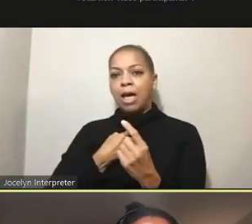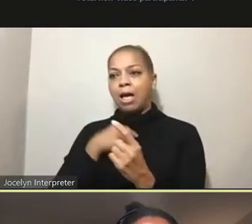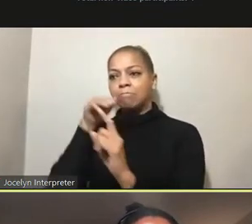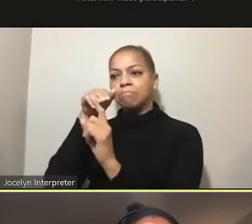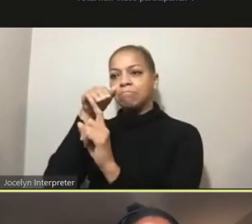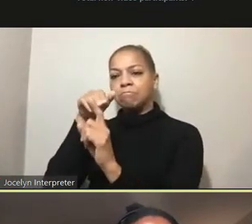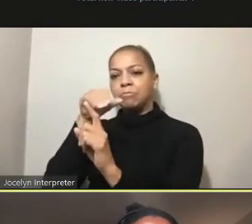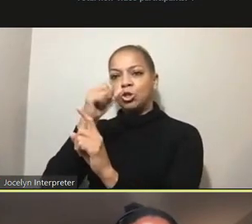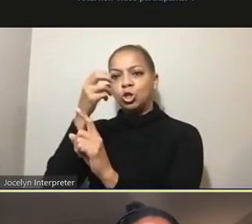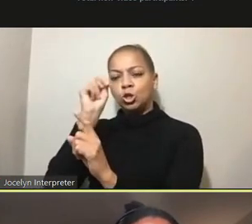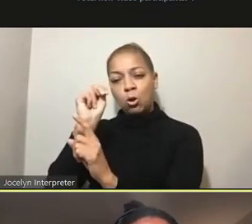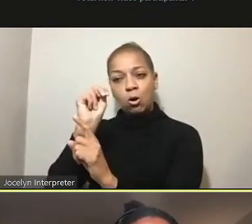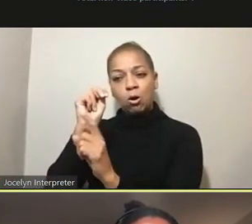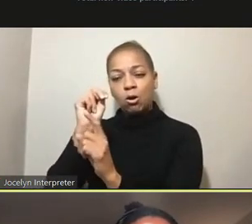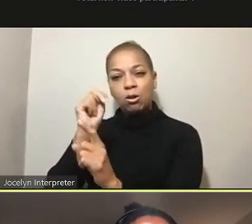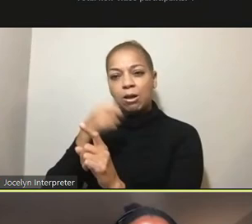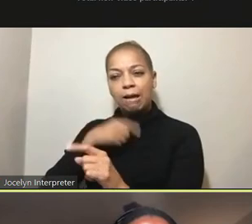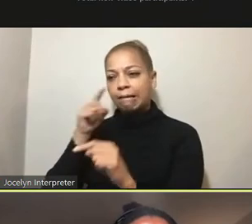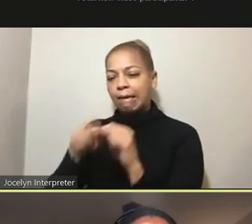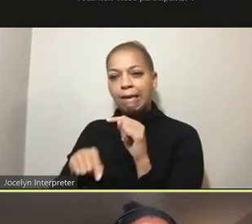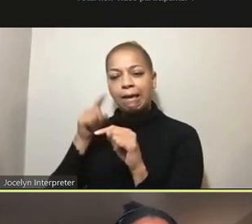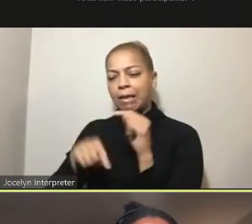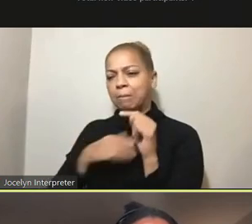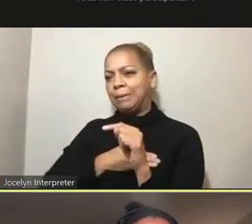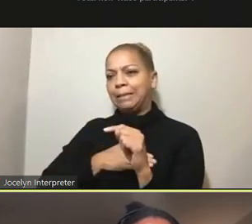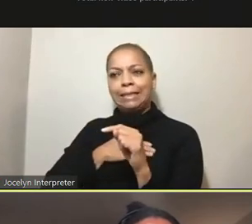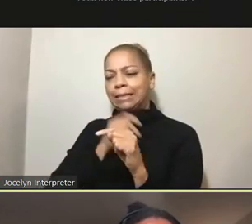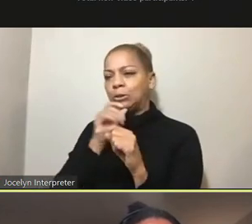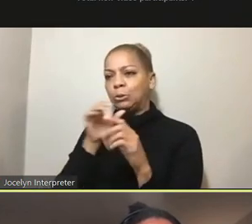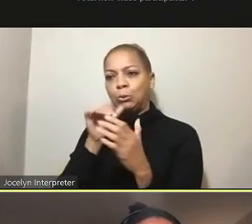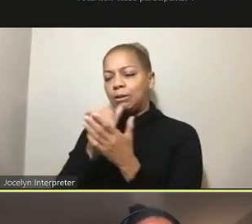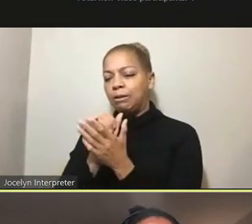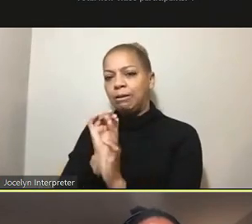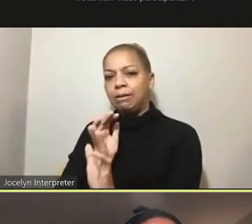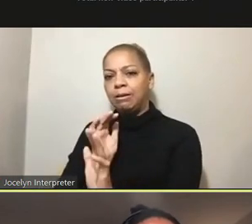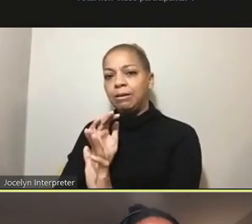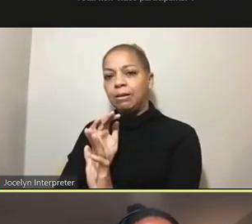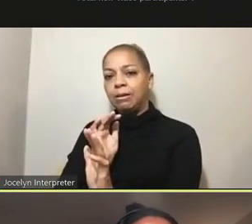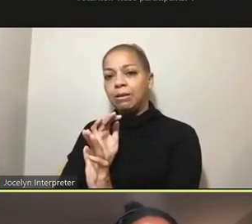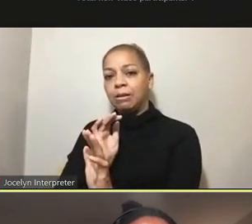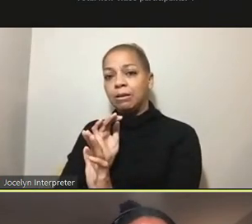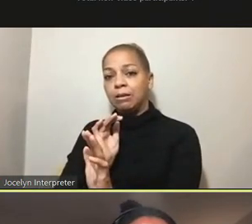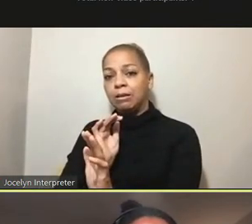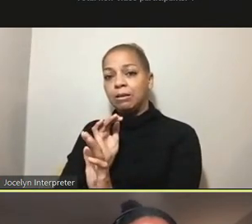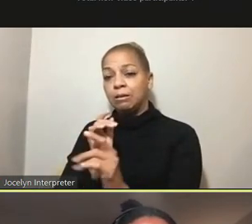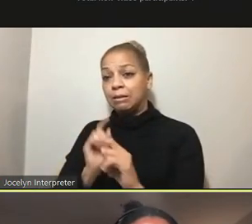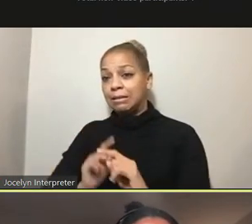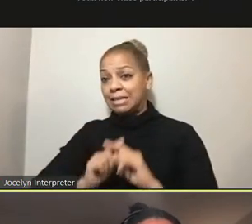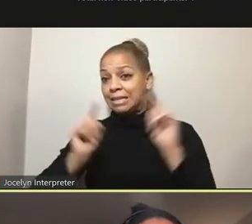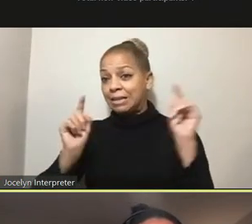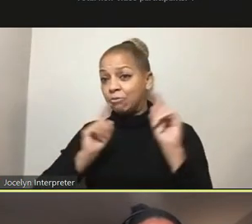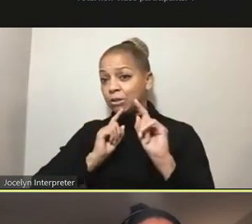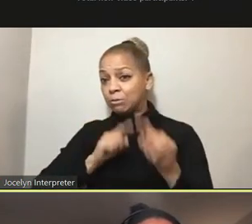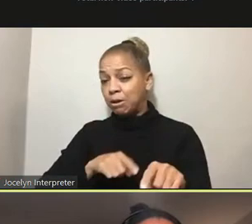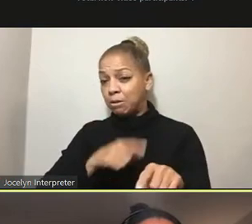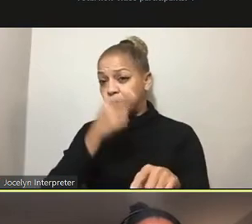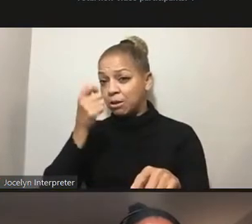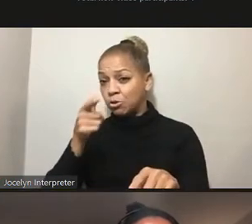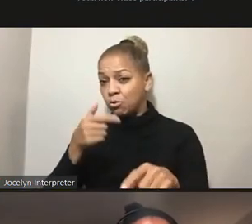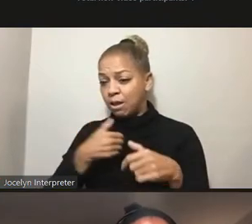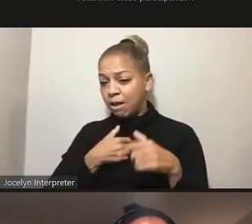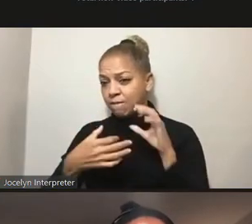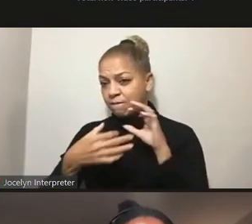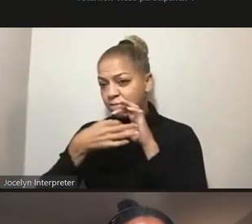said, Shaun, I can't, please don't. Would there have been a different response because you have a closeness,